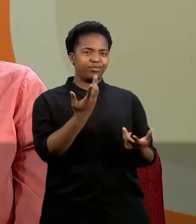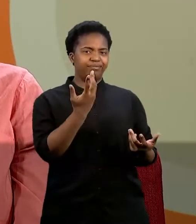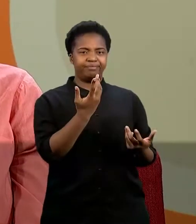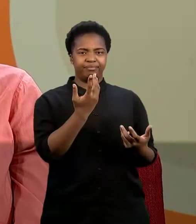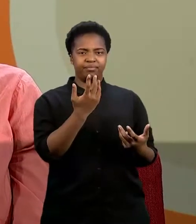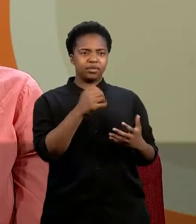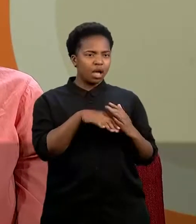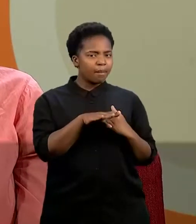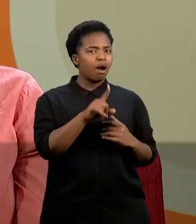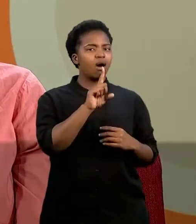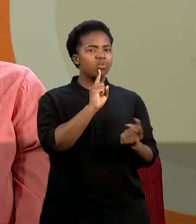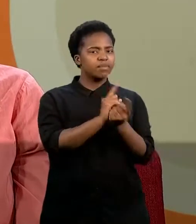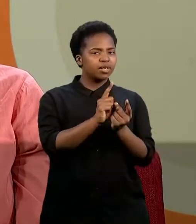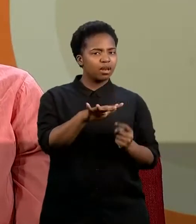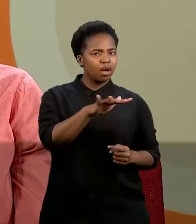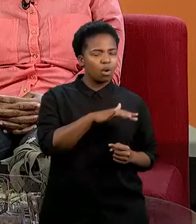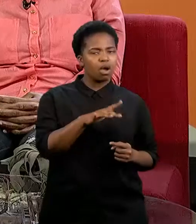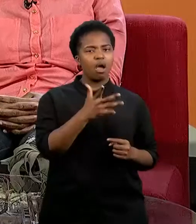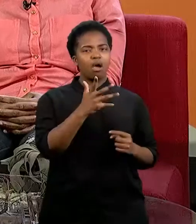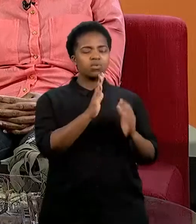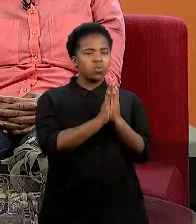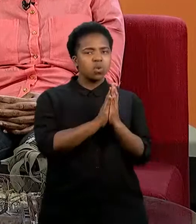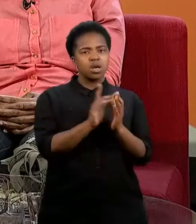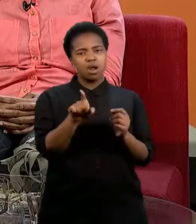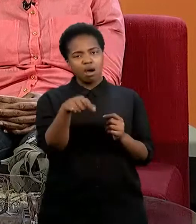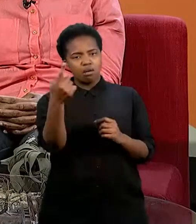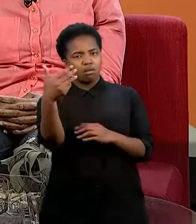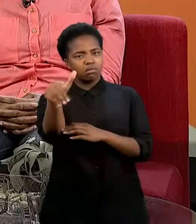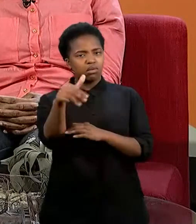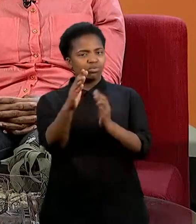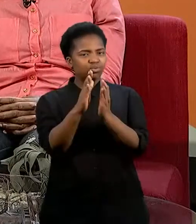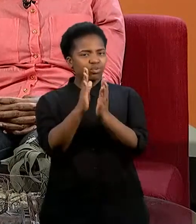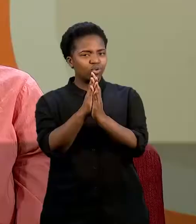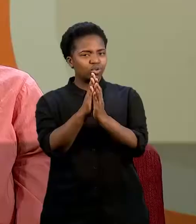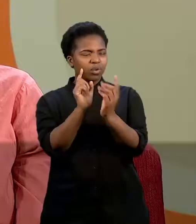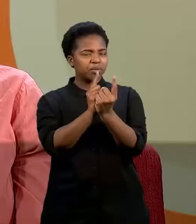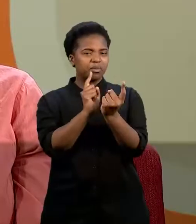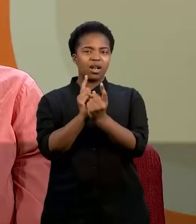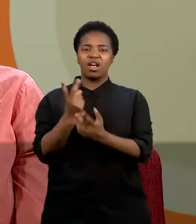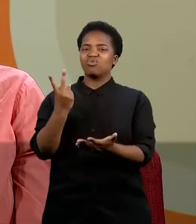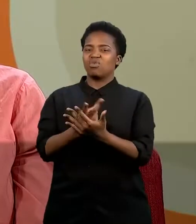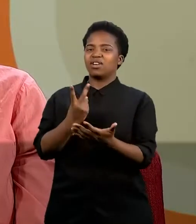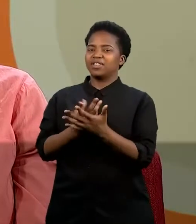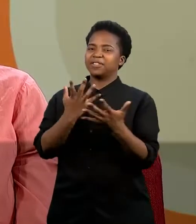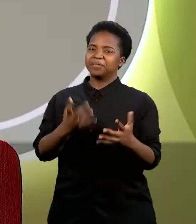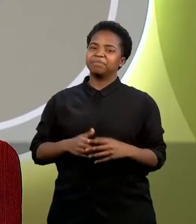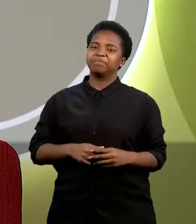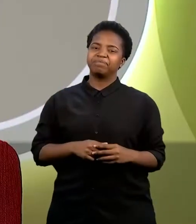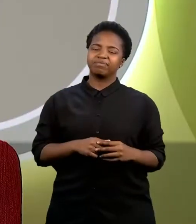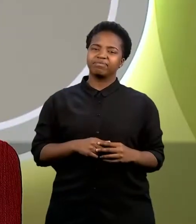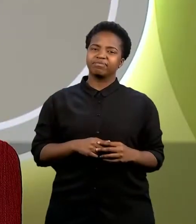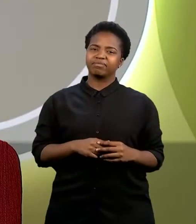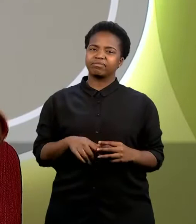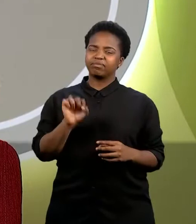endaweni like siphinde sihlangana kule ndawo lezo besides esontweni, so and that's how we clicked. So and that's how we clicked.